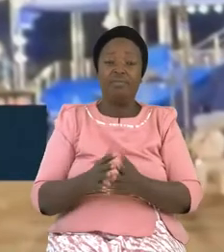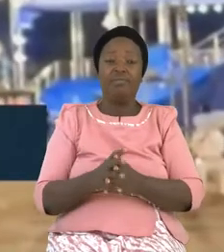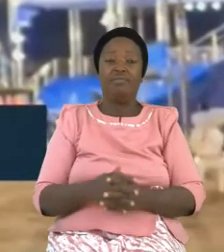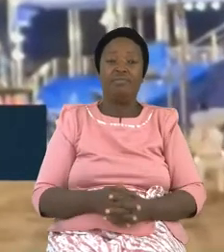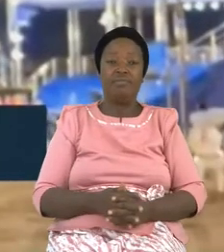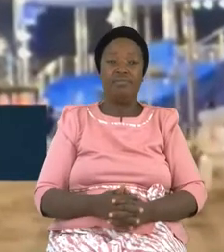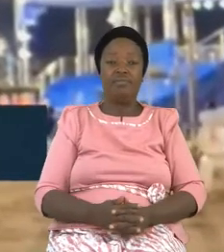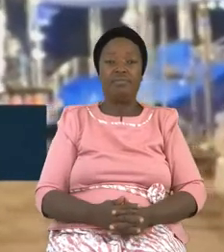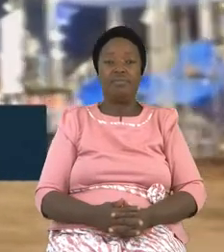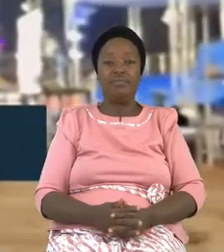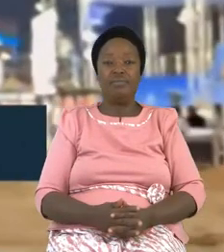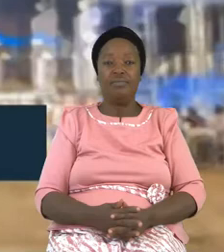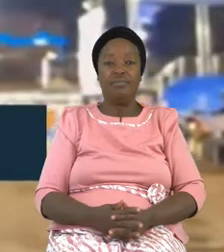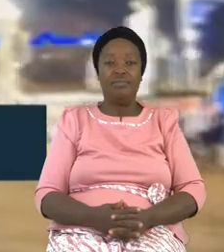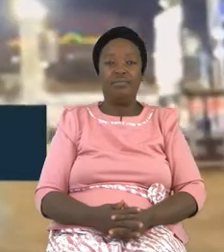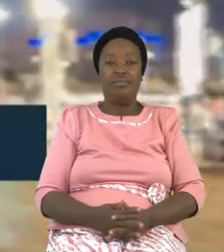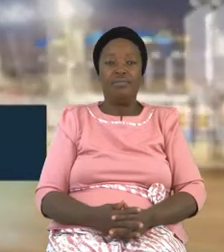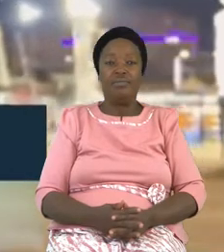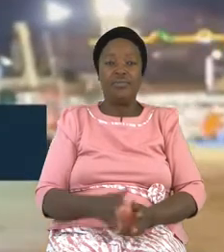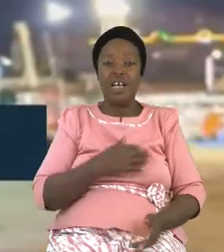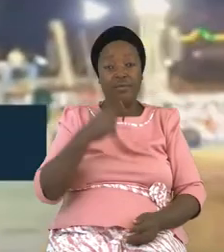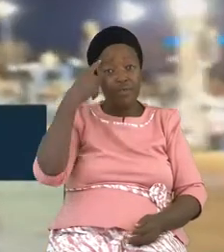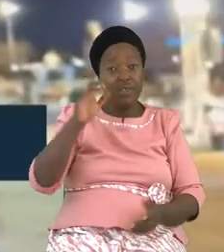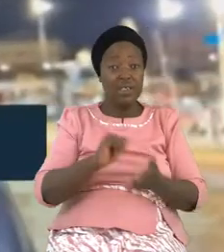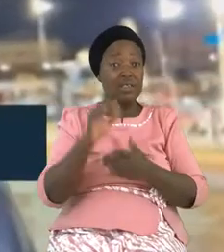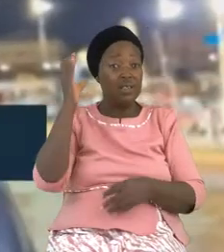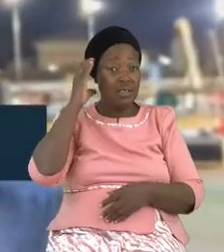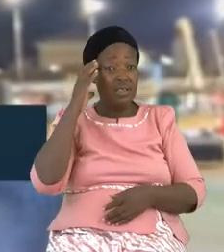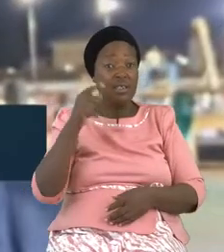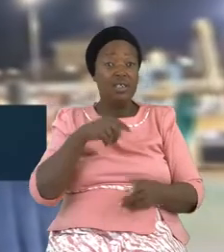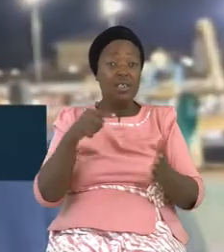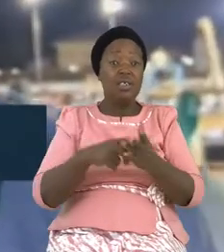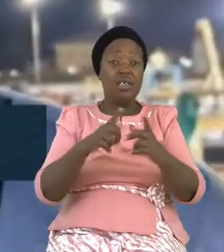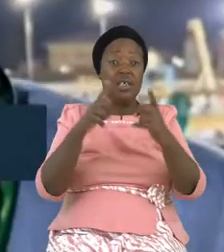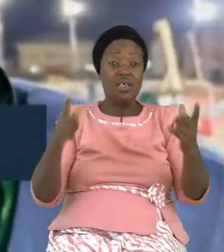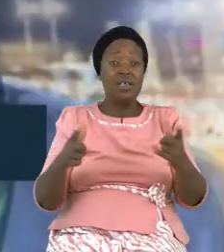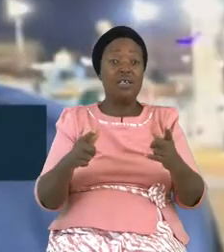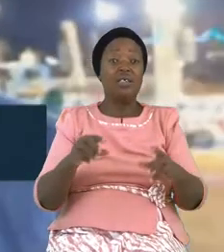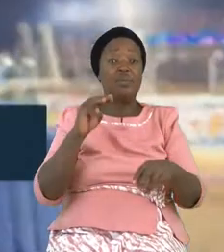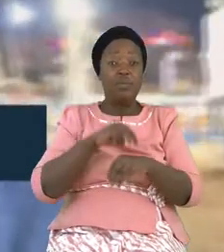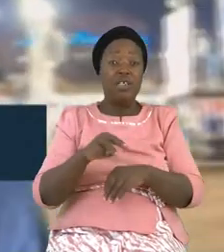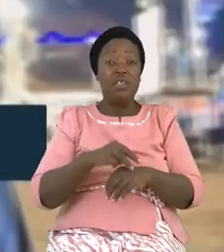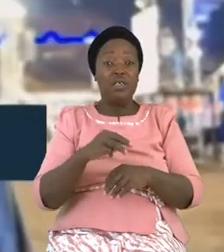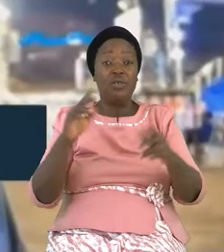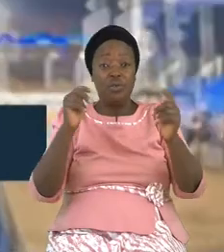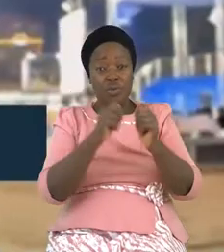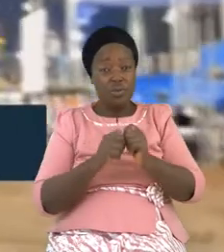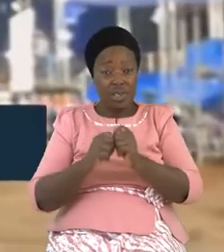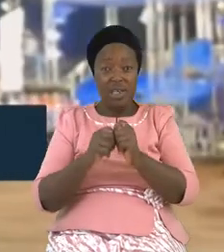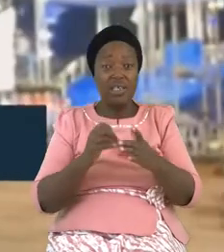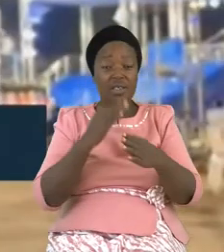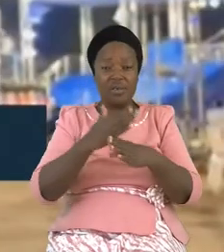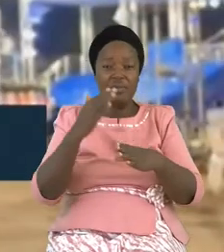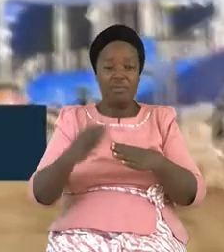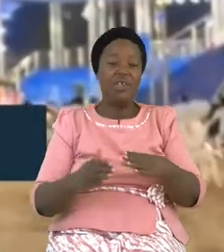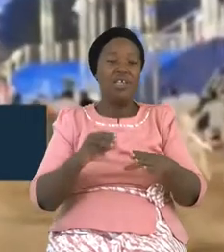dclm.org/connect-with-Christ. And for you that you are seated here listening to this great message together at this complete Dominion Global Crusade, Pastor